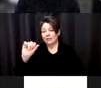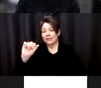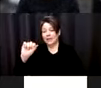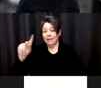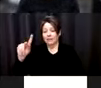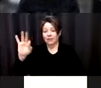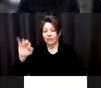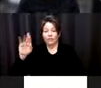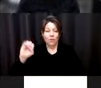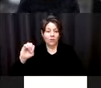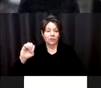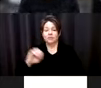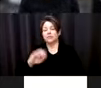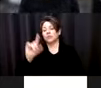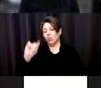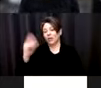2014.